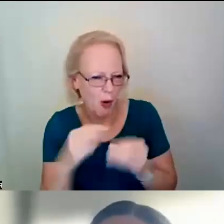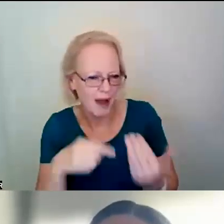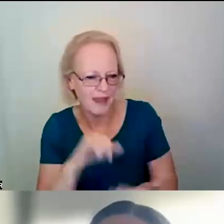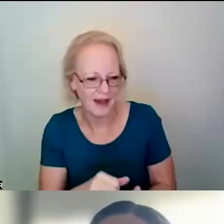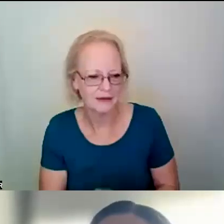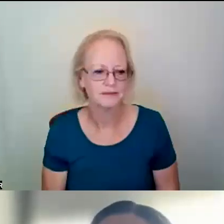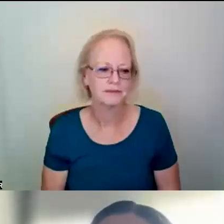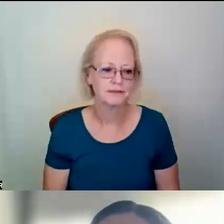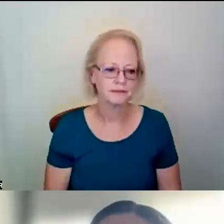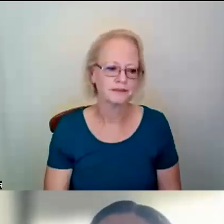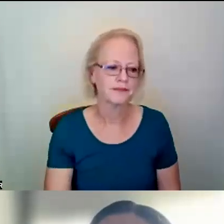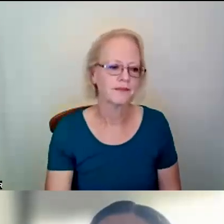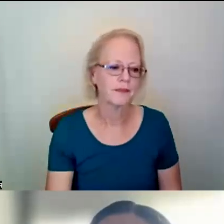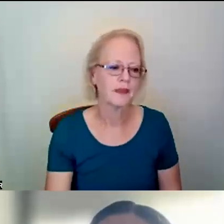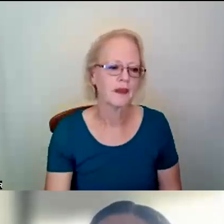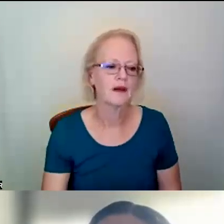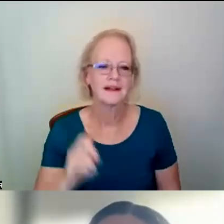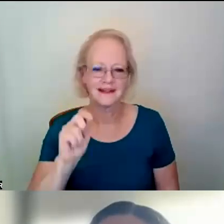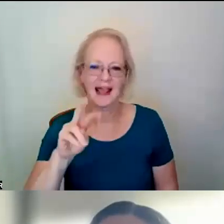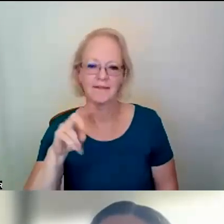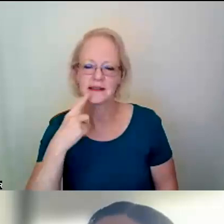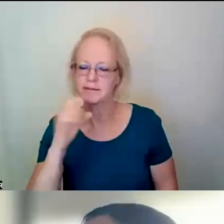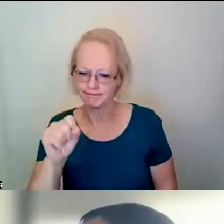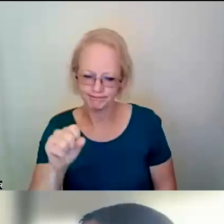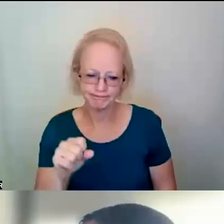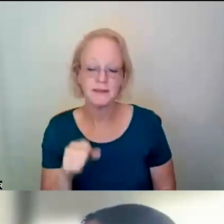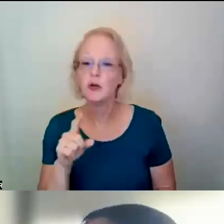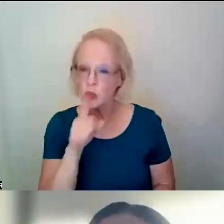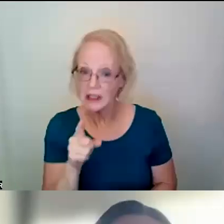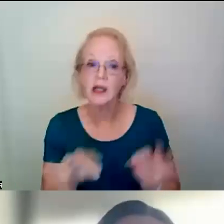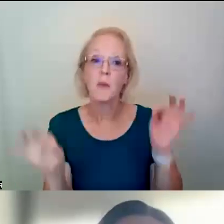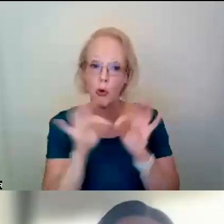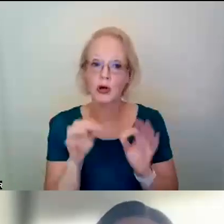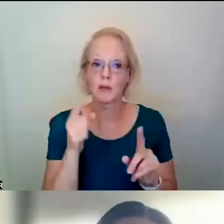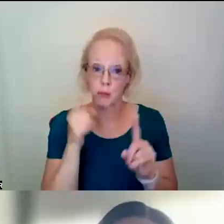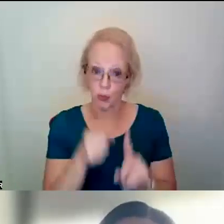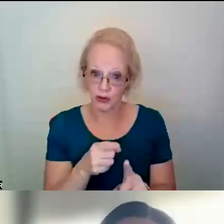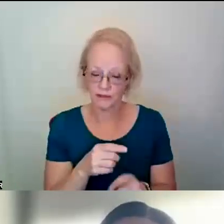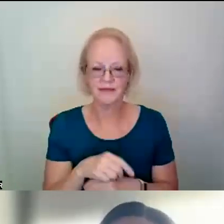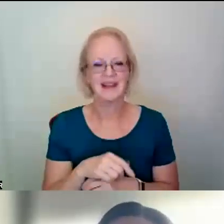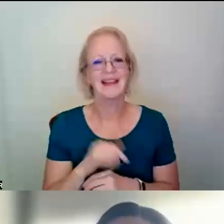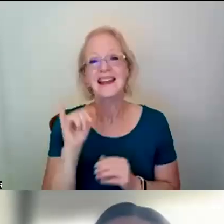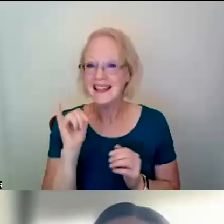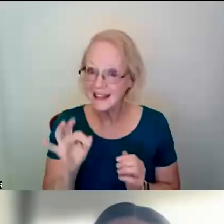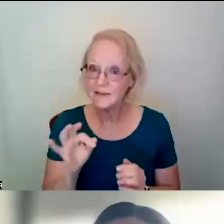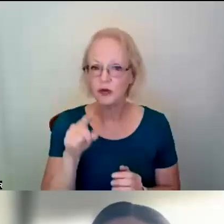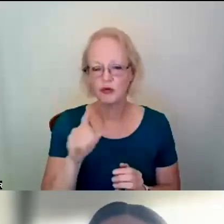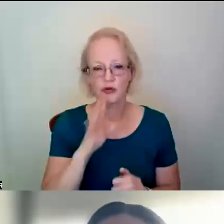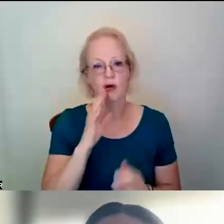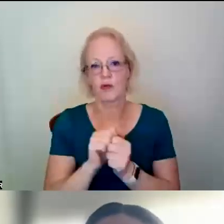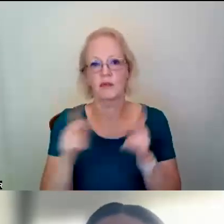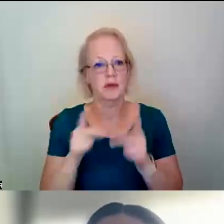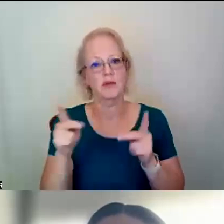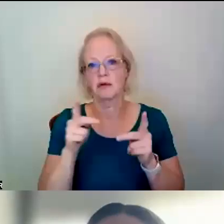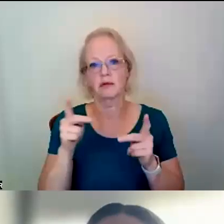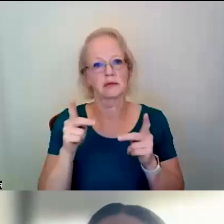Yeah, this is really an important point, because if you talk to people en masse, the larger